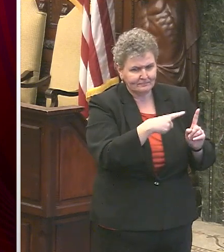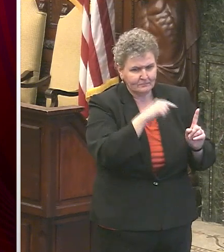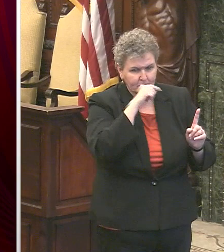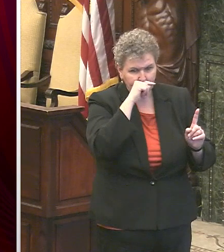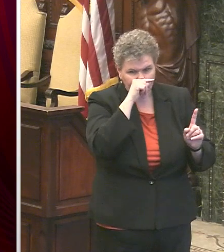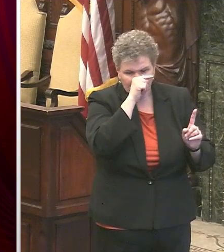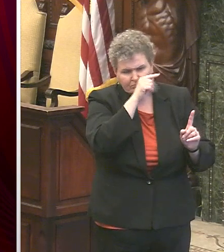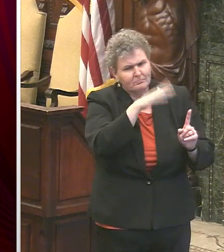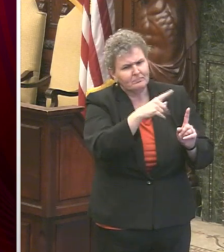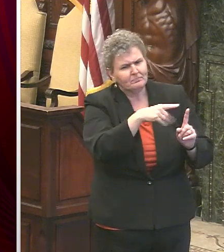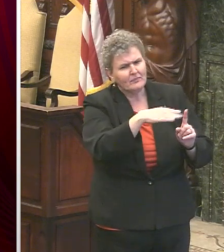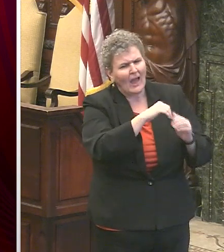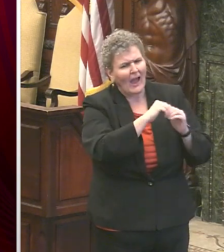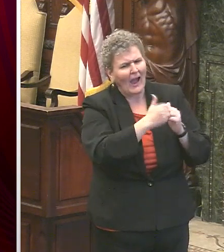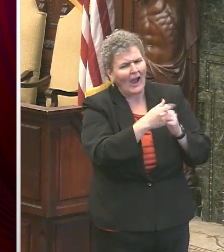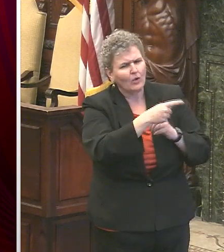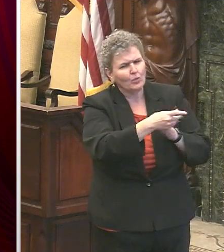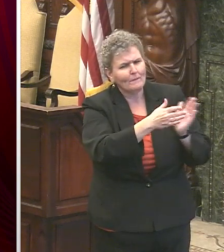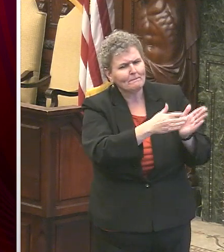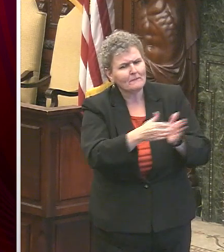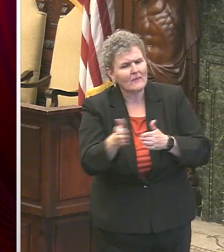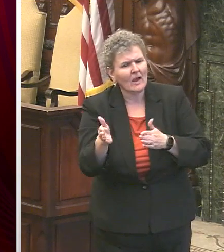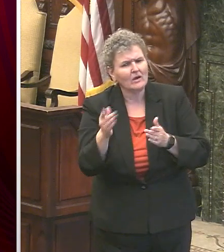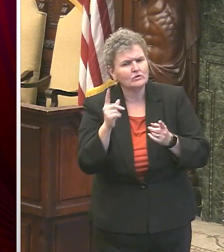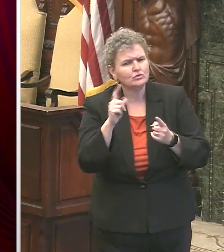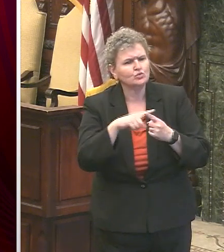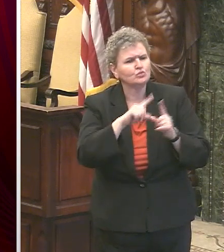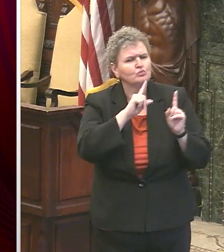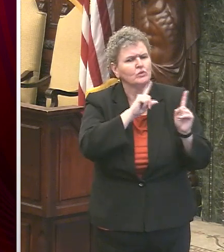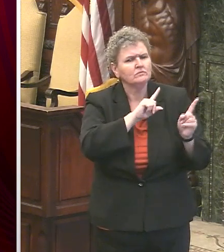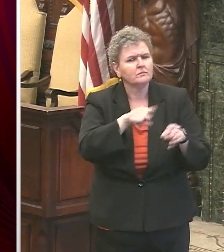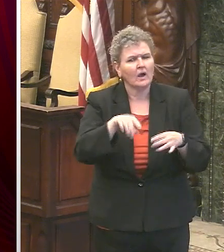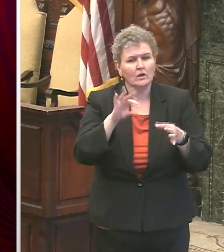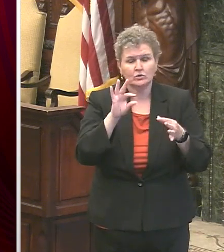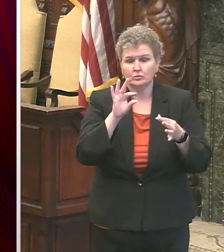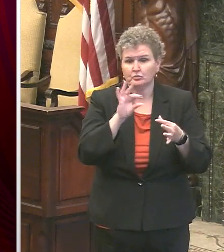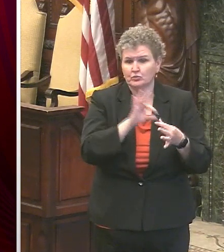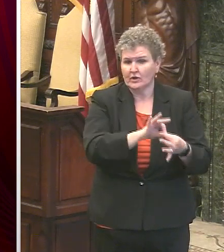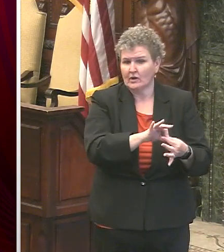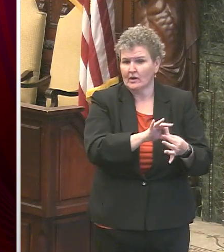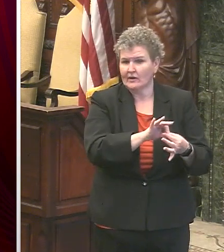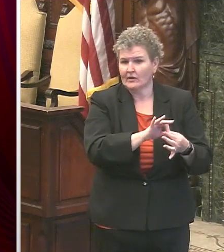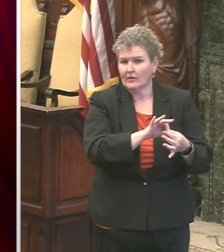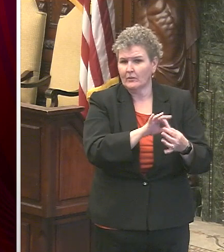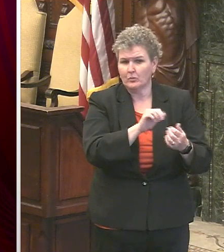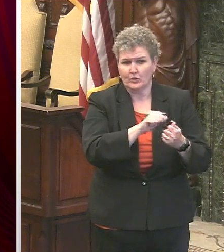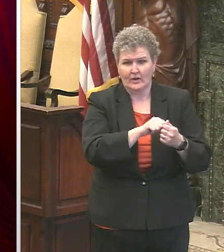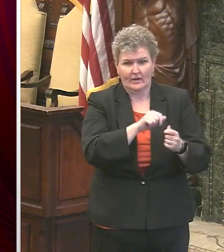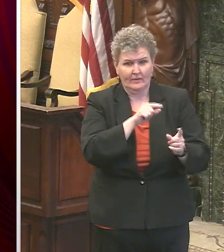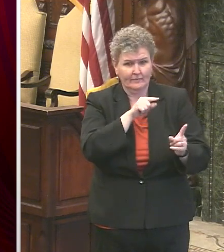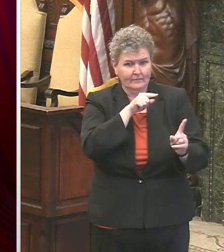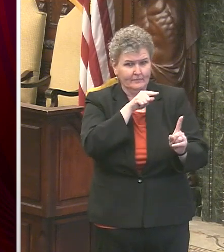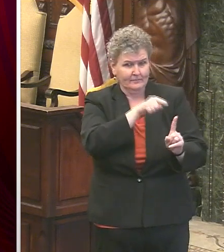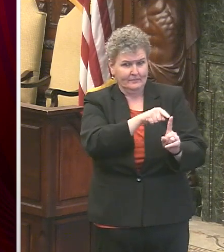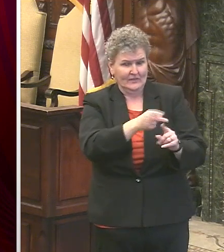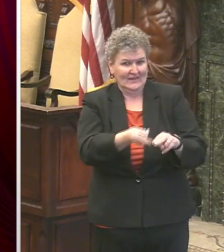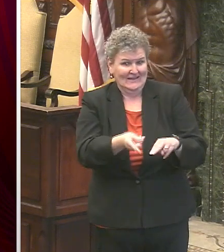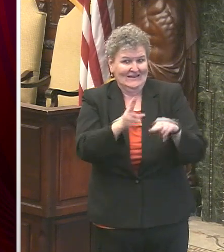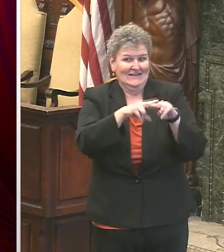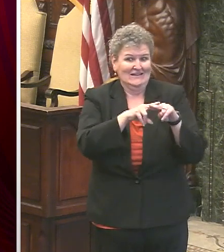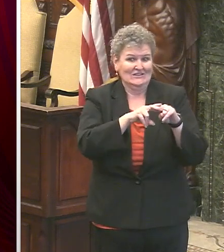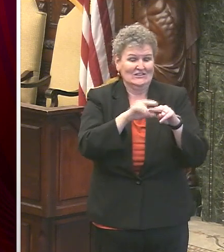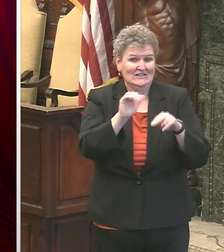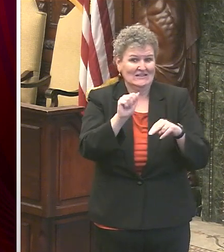how is the city planning to respond to what we perceive may be an increase in cases? Will we